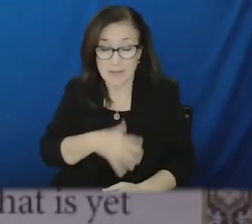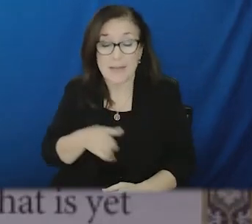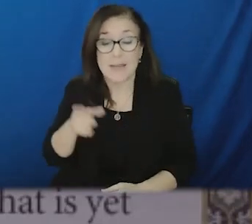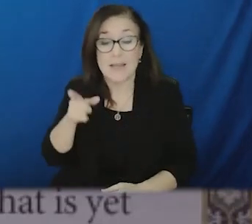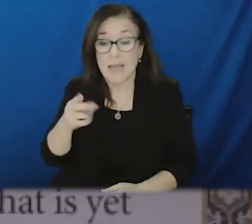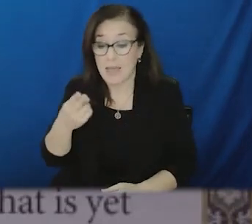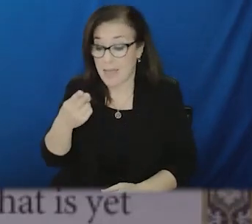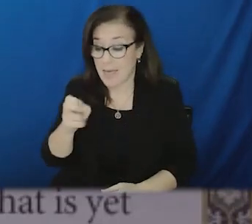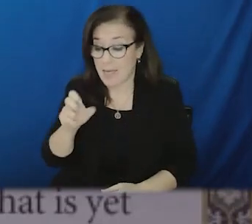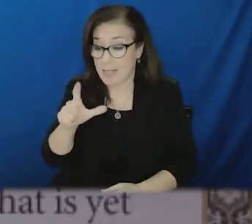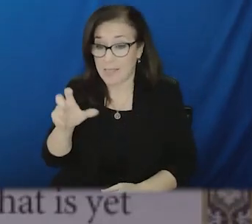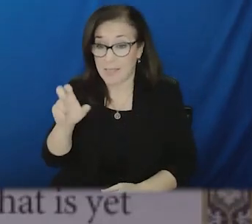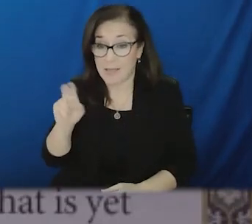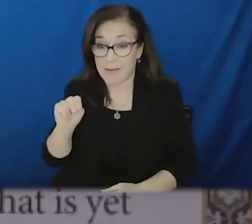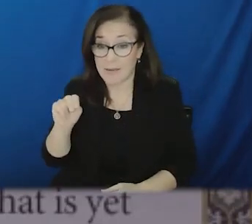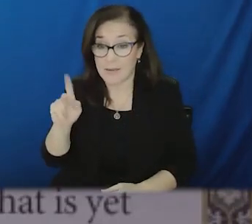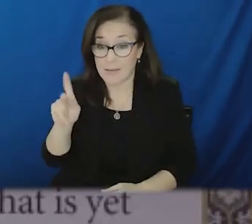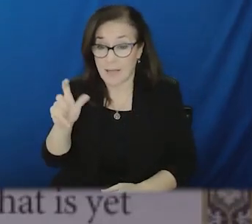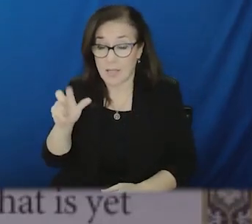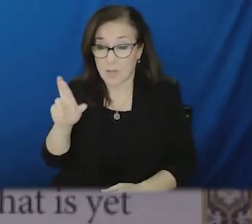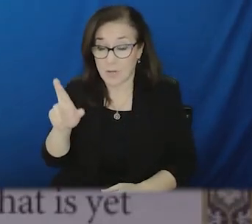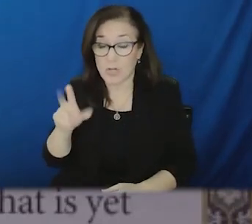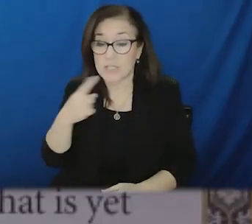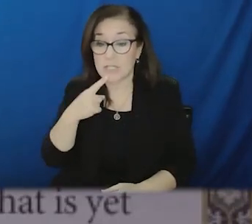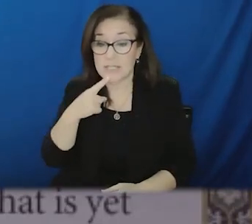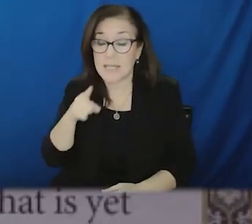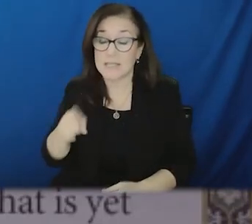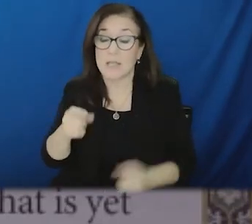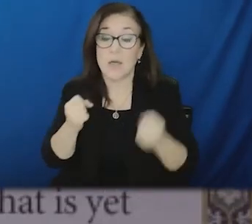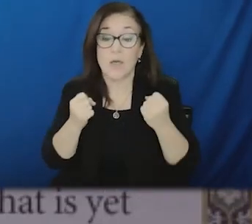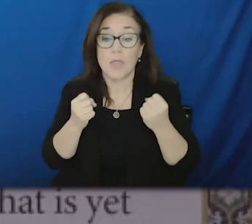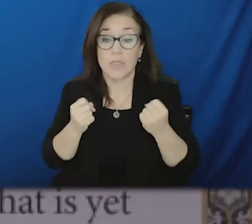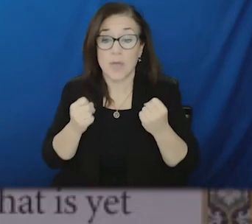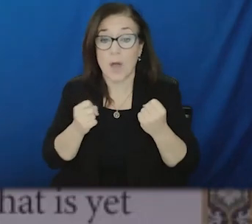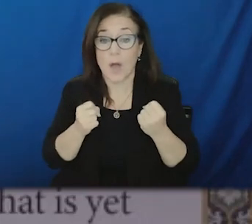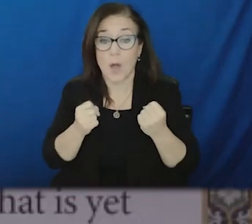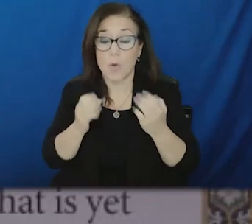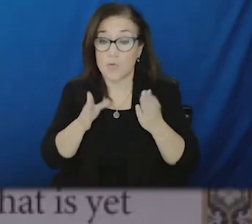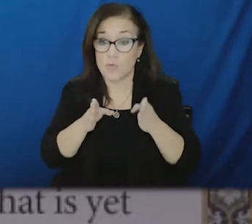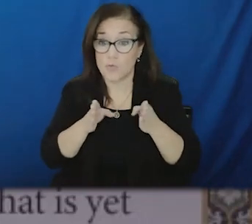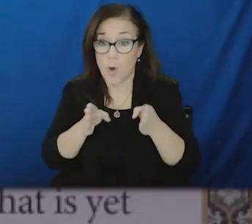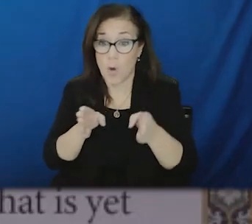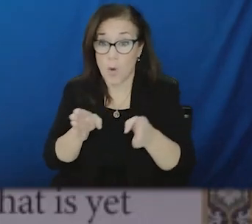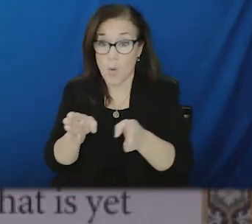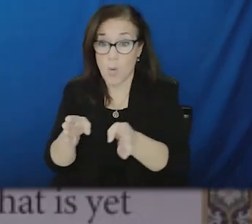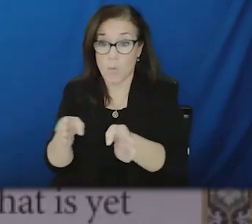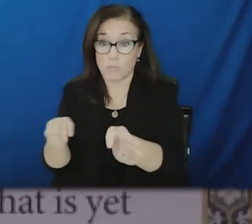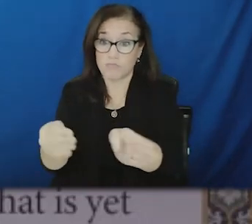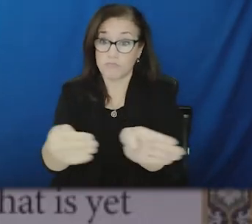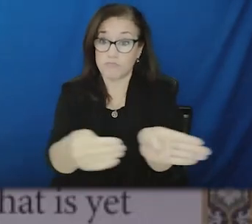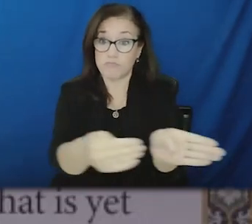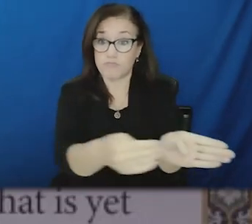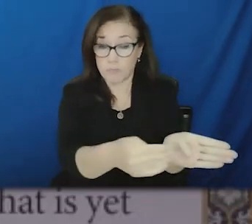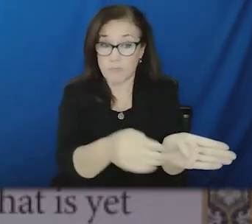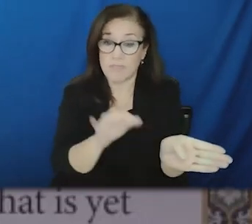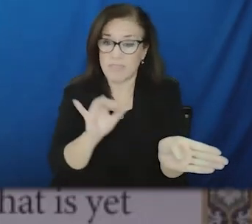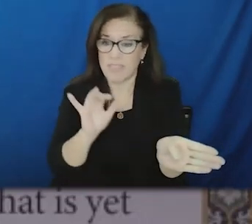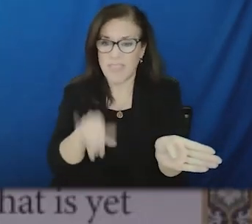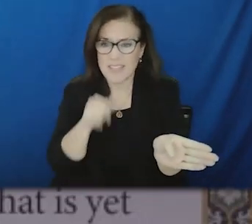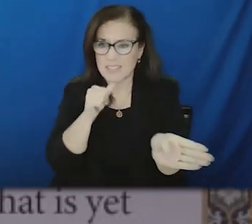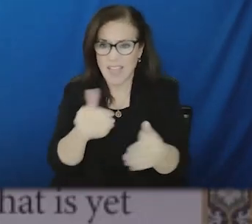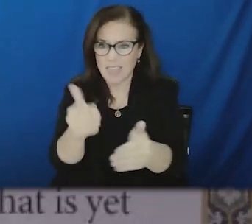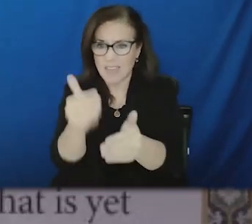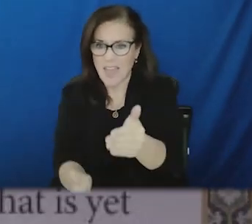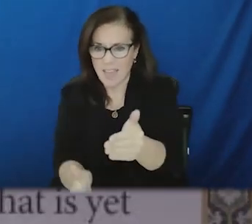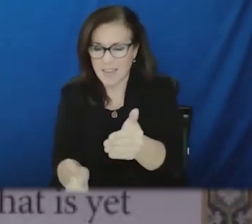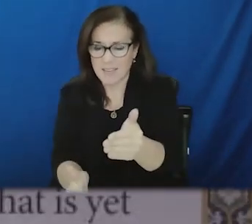road is not the end of the road unless you fail to make the turn." So with that, please continue to stay safe,